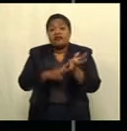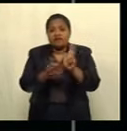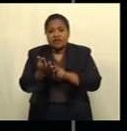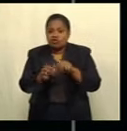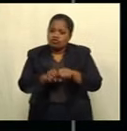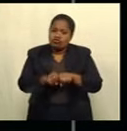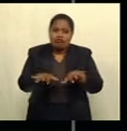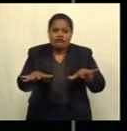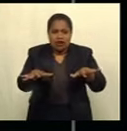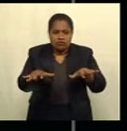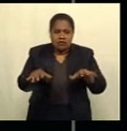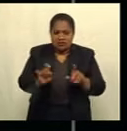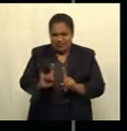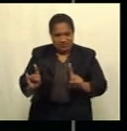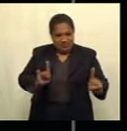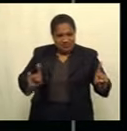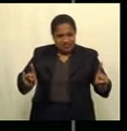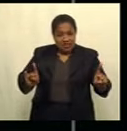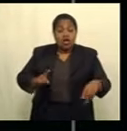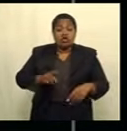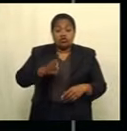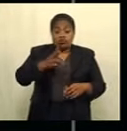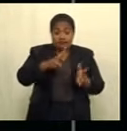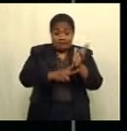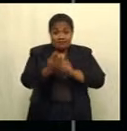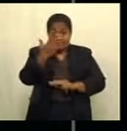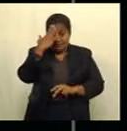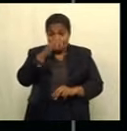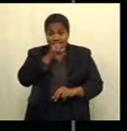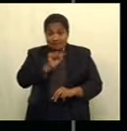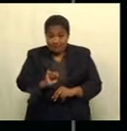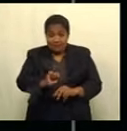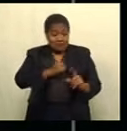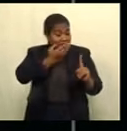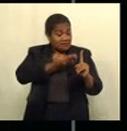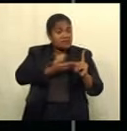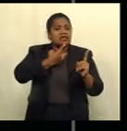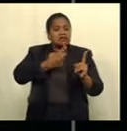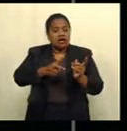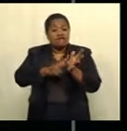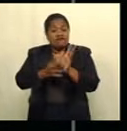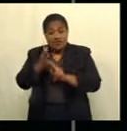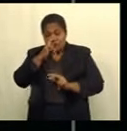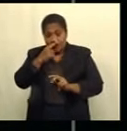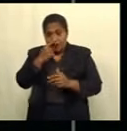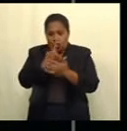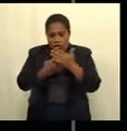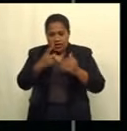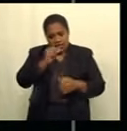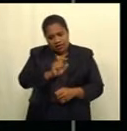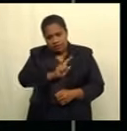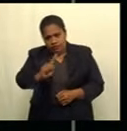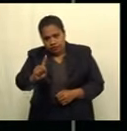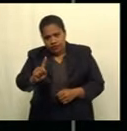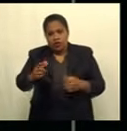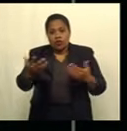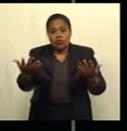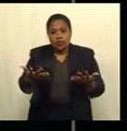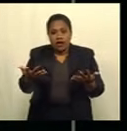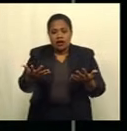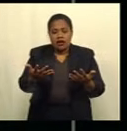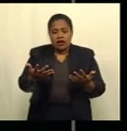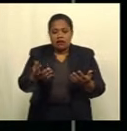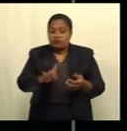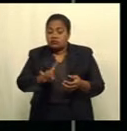essential purposes. Turanganikoro Rupeni Yambakivo says villagers are only allowed to run errands in urban centers on